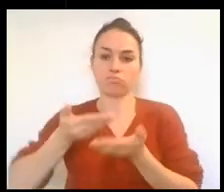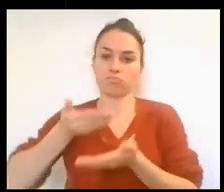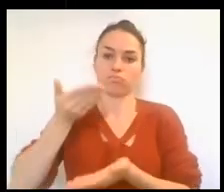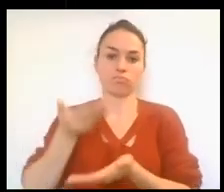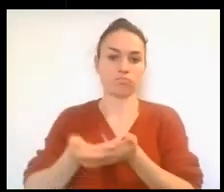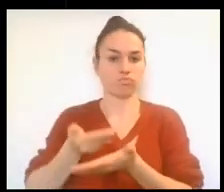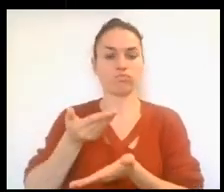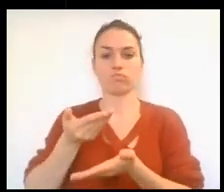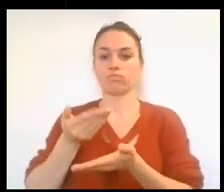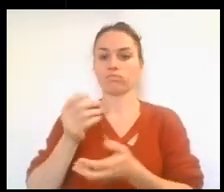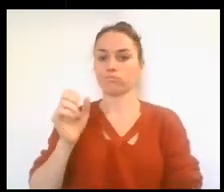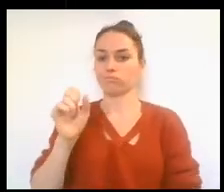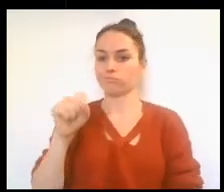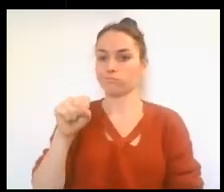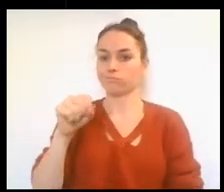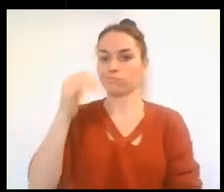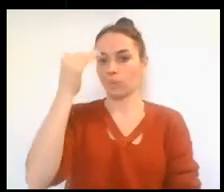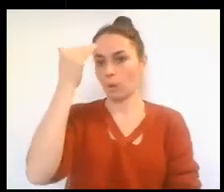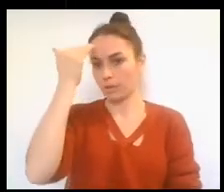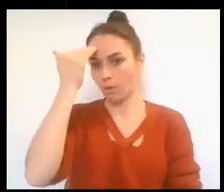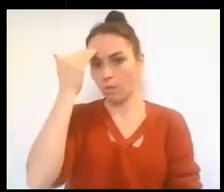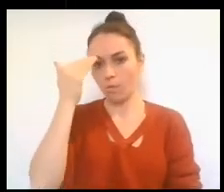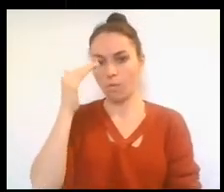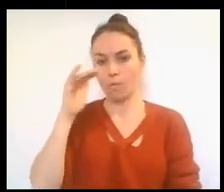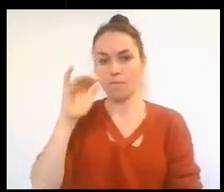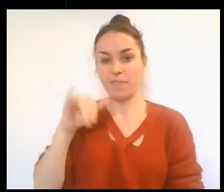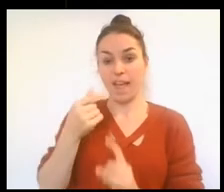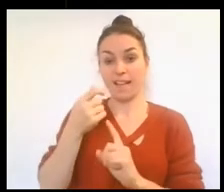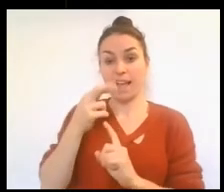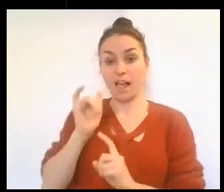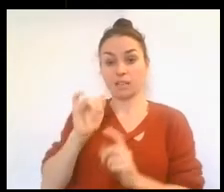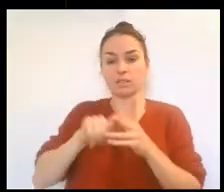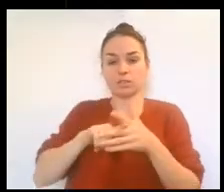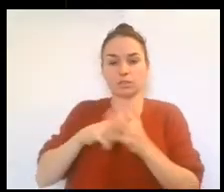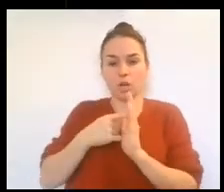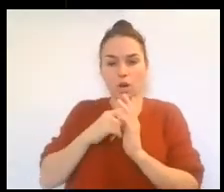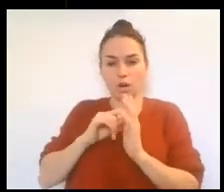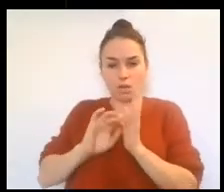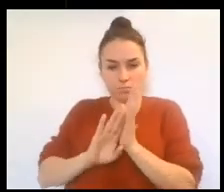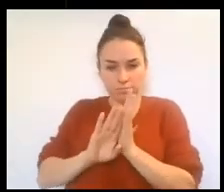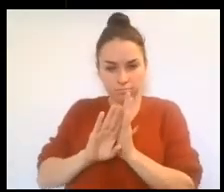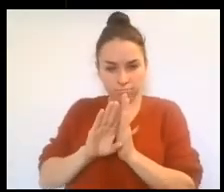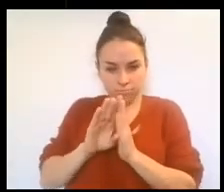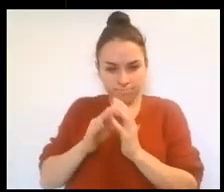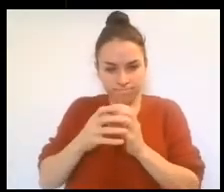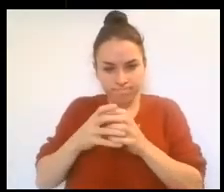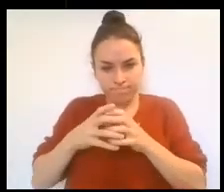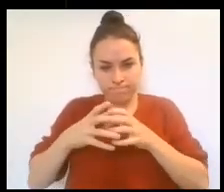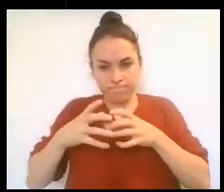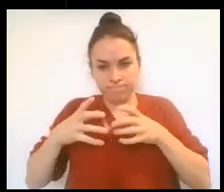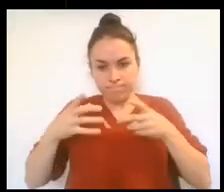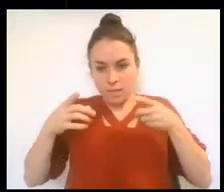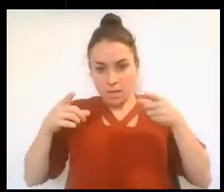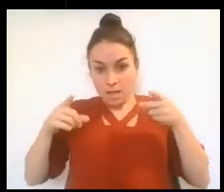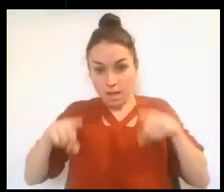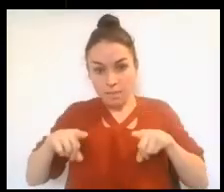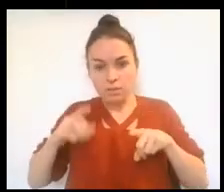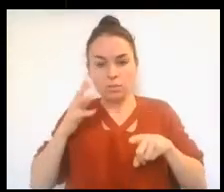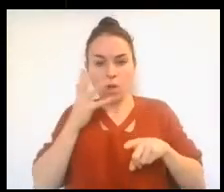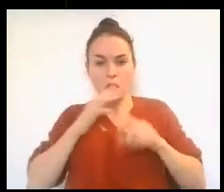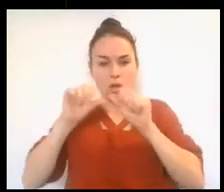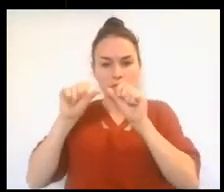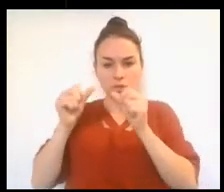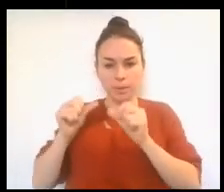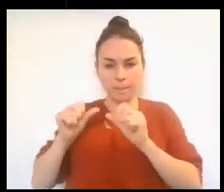galaxies look like from the time they first started to form to the present time when they're larger